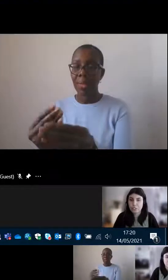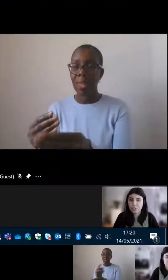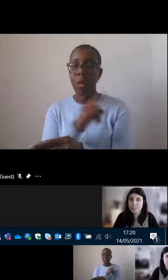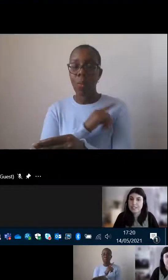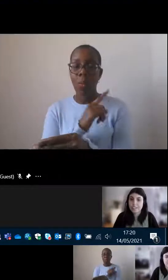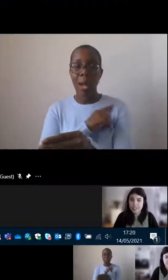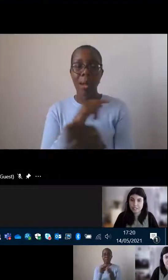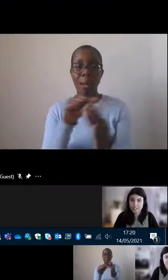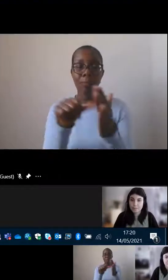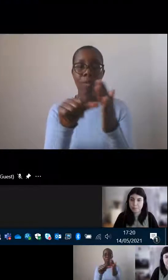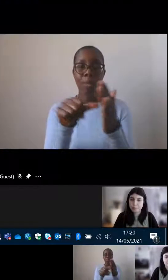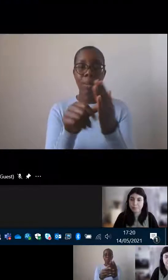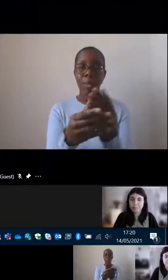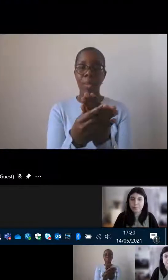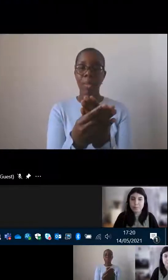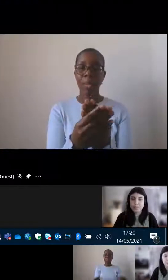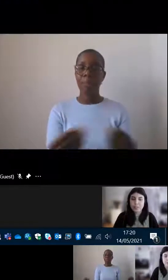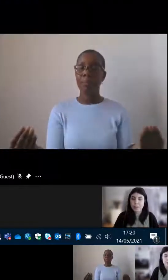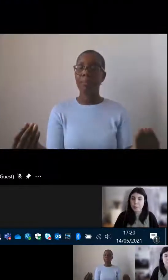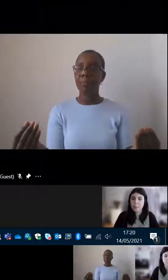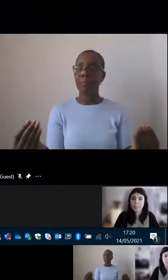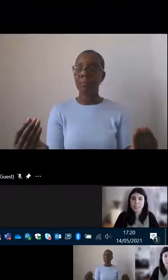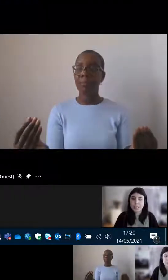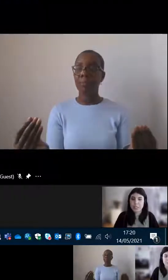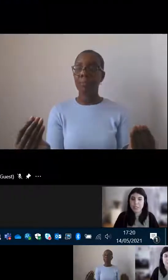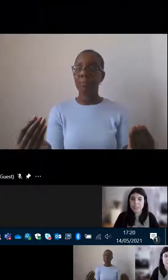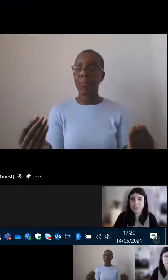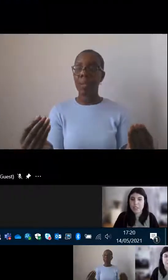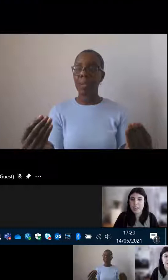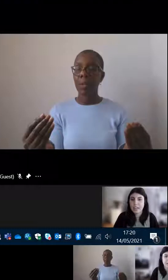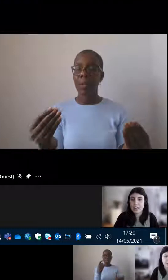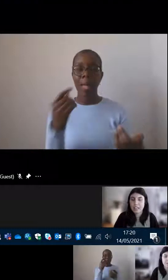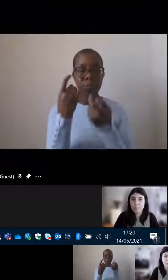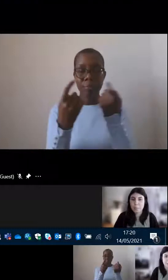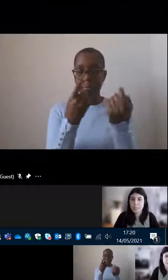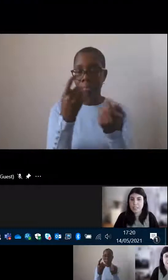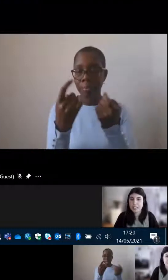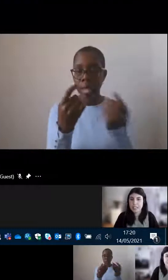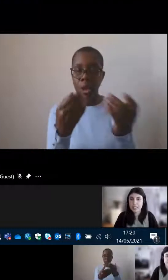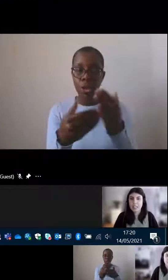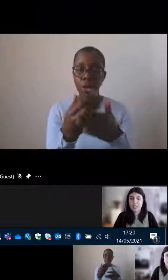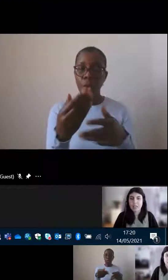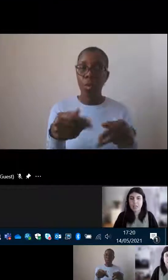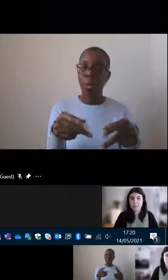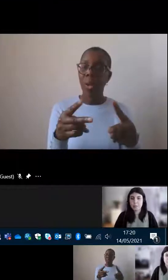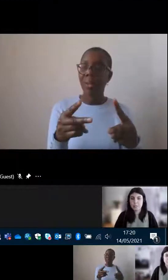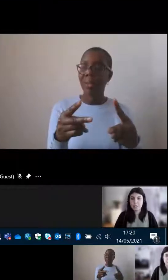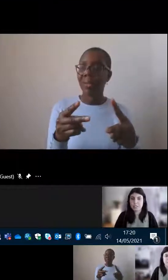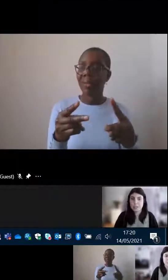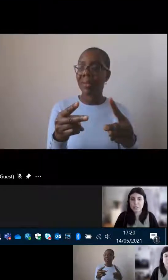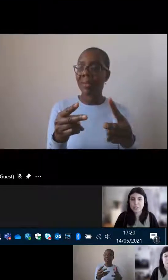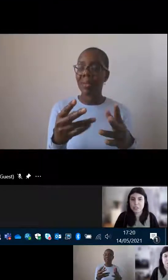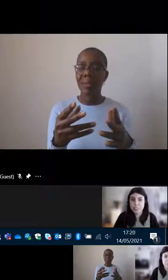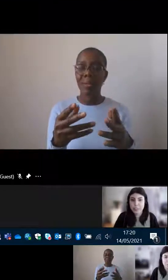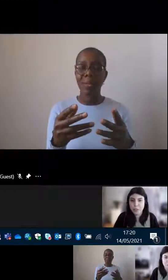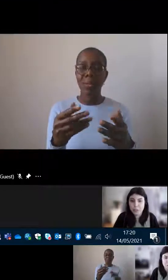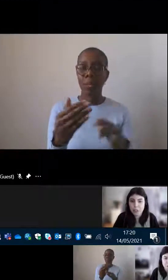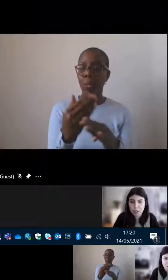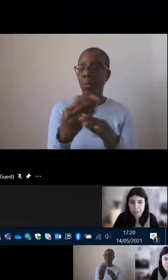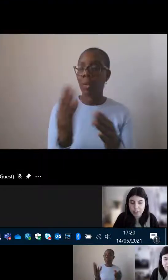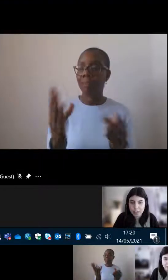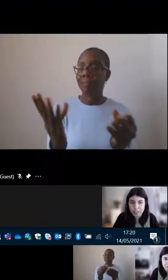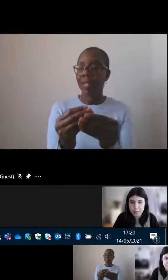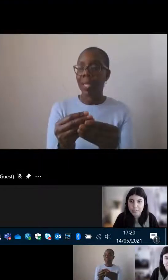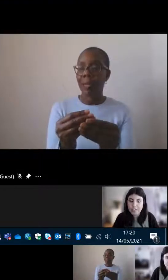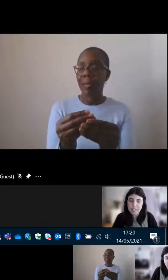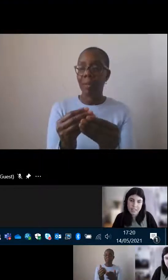with your children together. A brilliant course. I highly recommend it. Please do have a look. I know